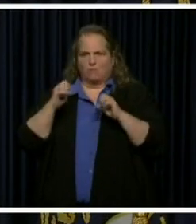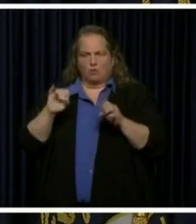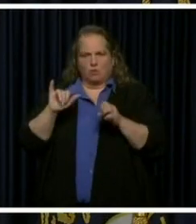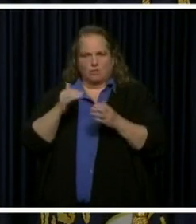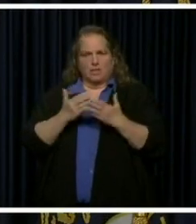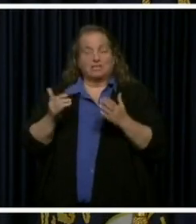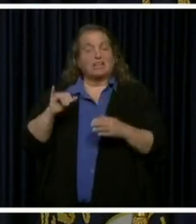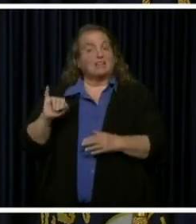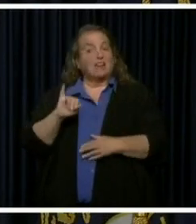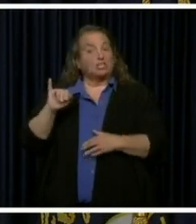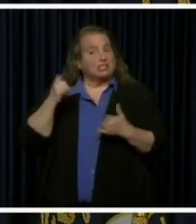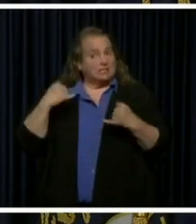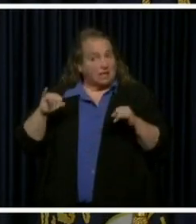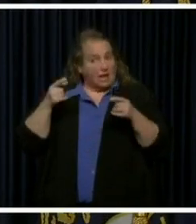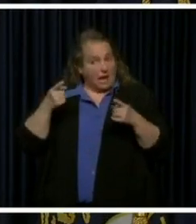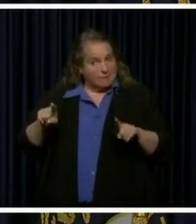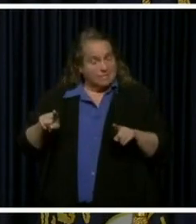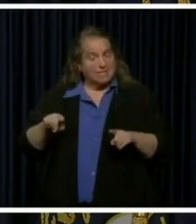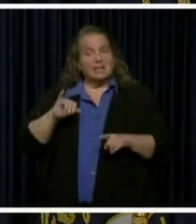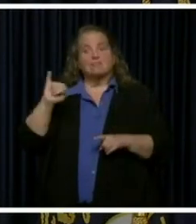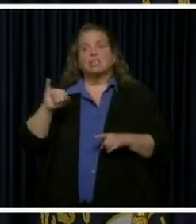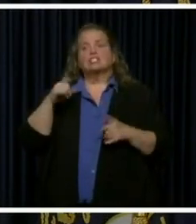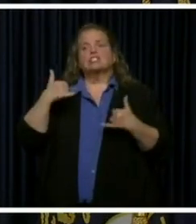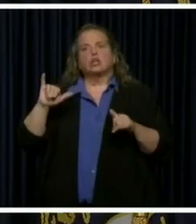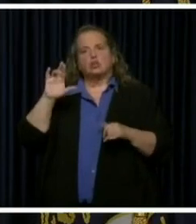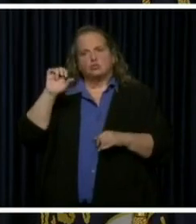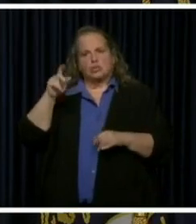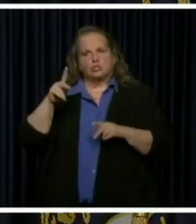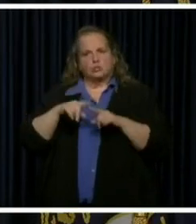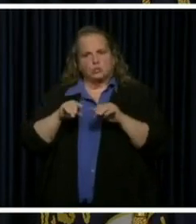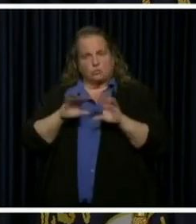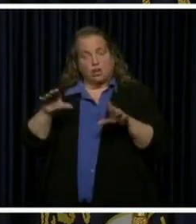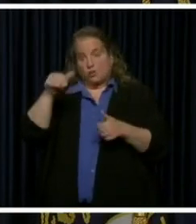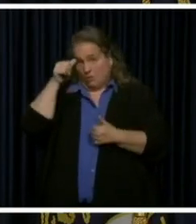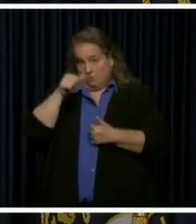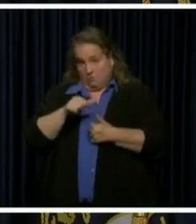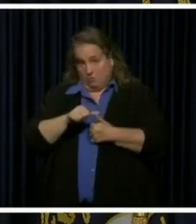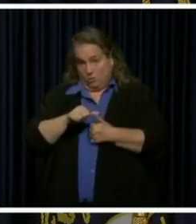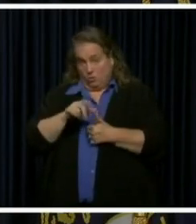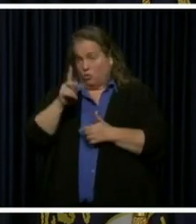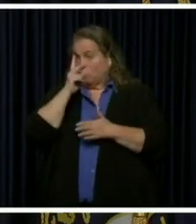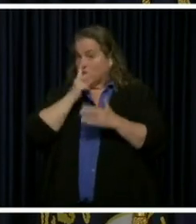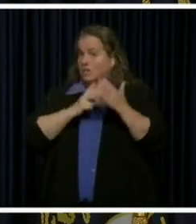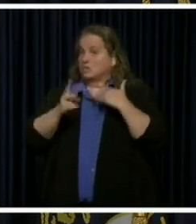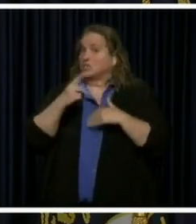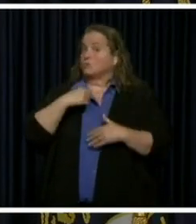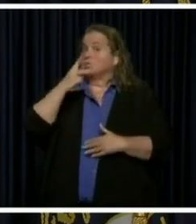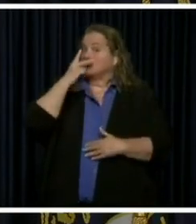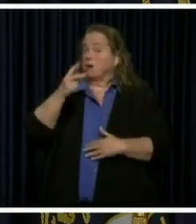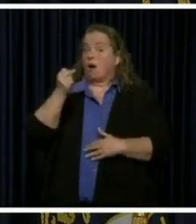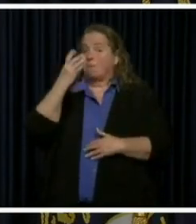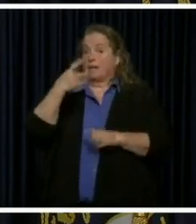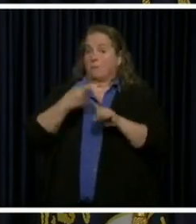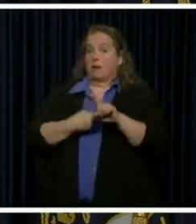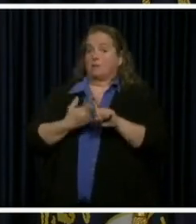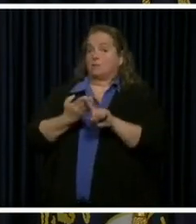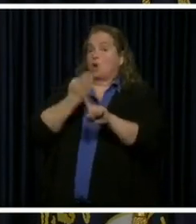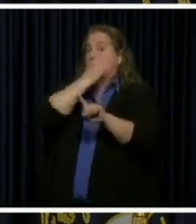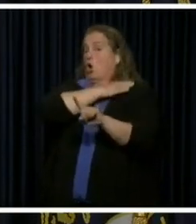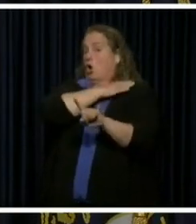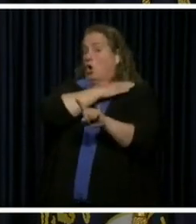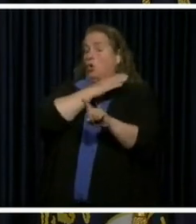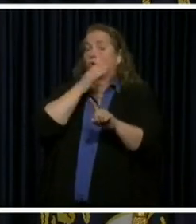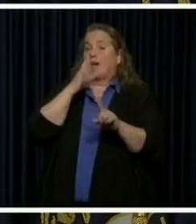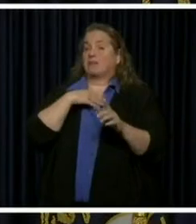infection still occurs and infection is still a risk to spread. So remember, the predictions that we saw months ago when we started this